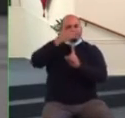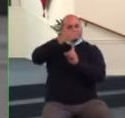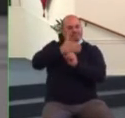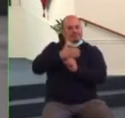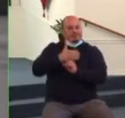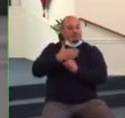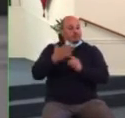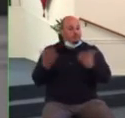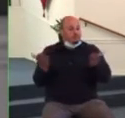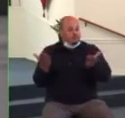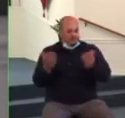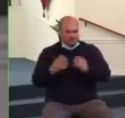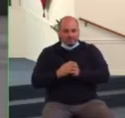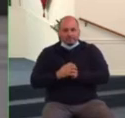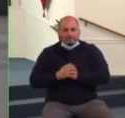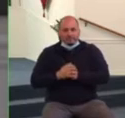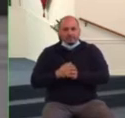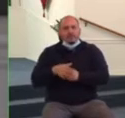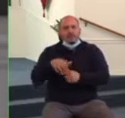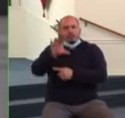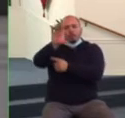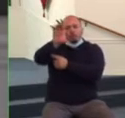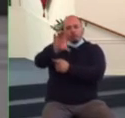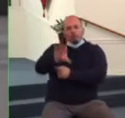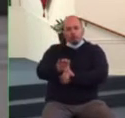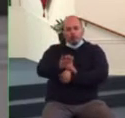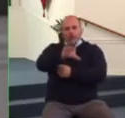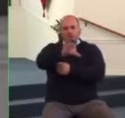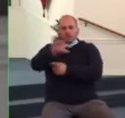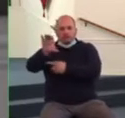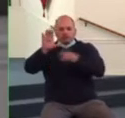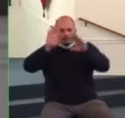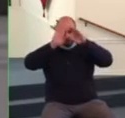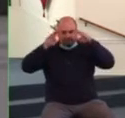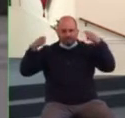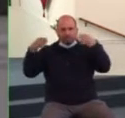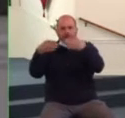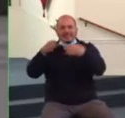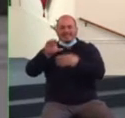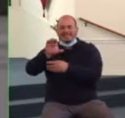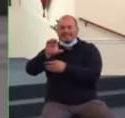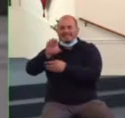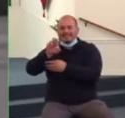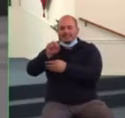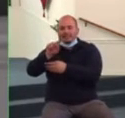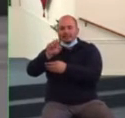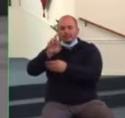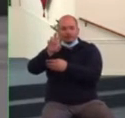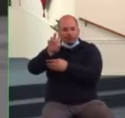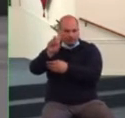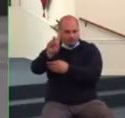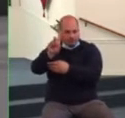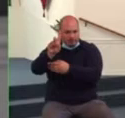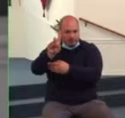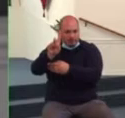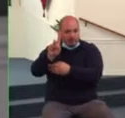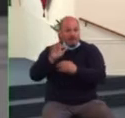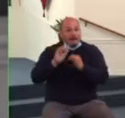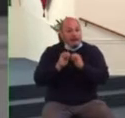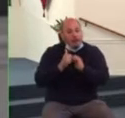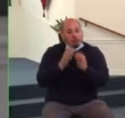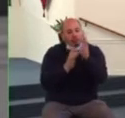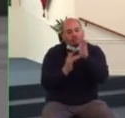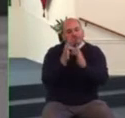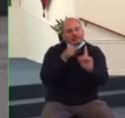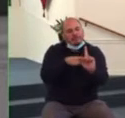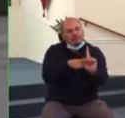built around how Jesus went to the cross and gave up his life for us. And it is built around the understanding that to